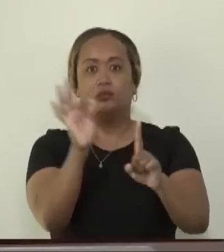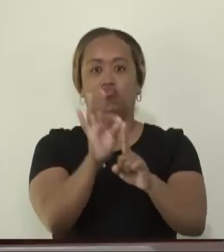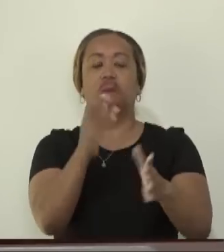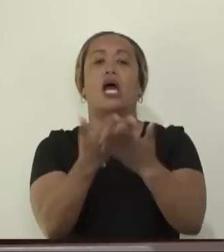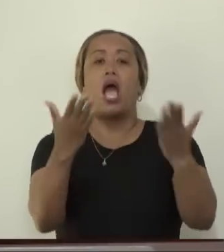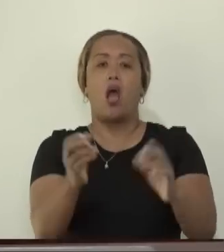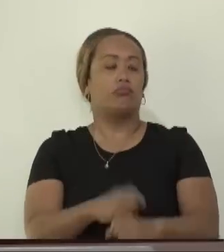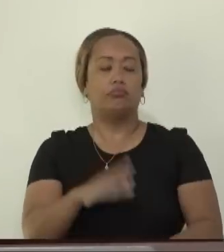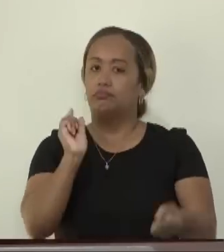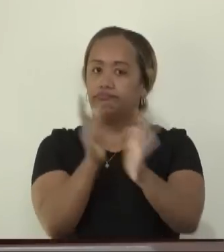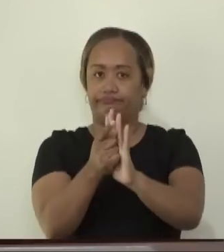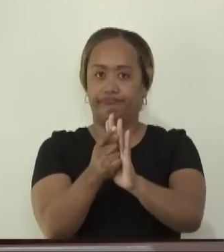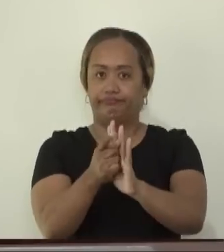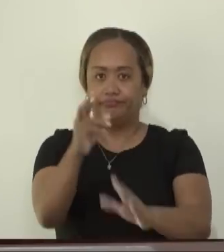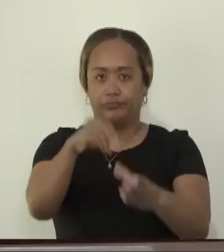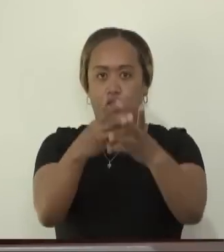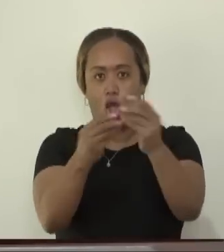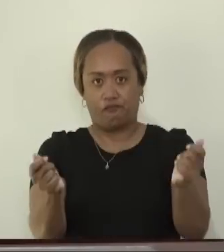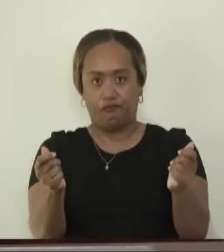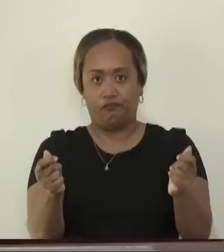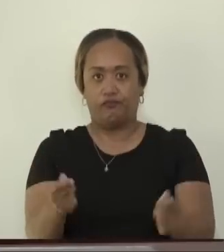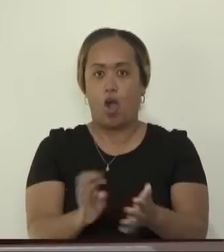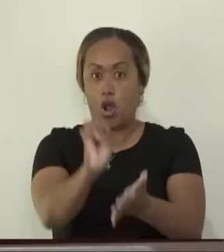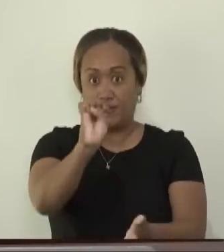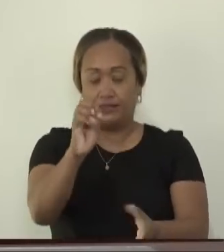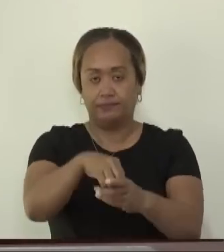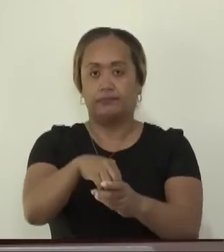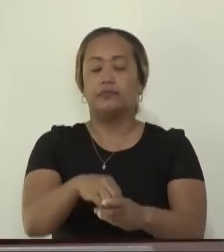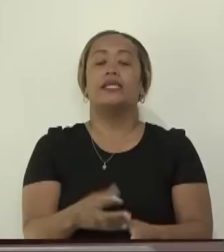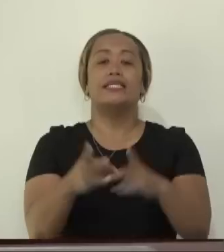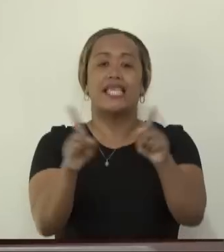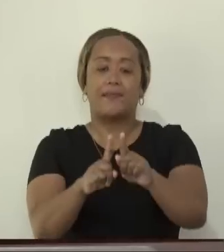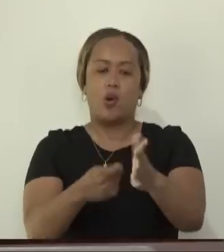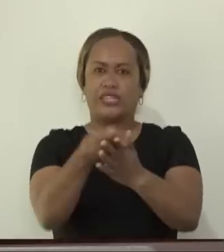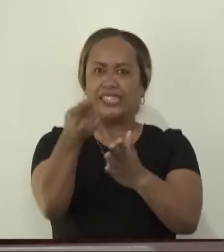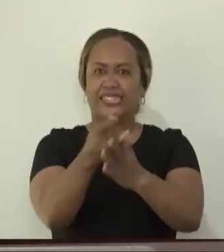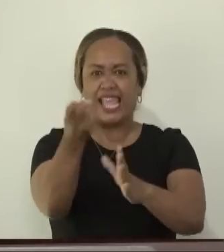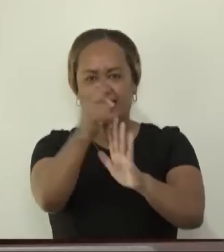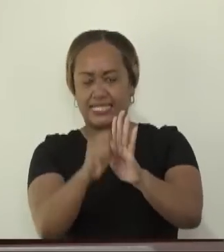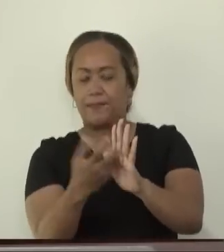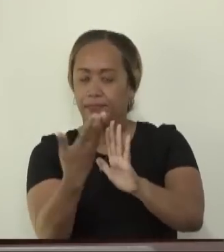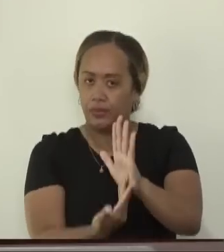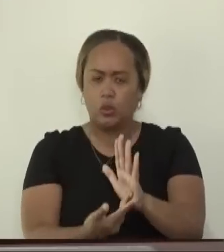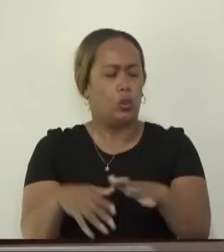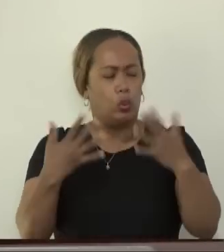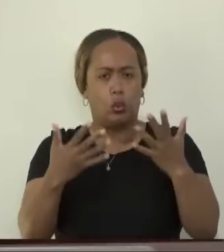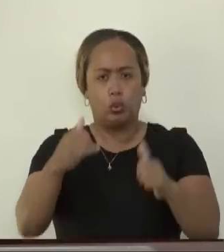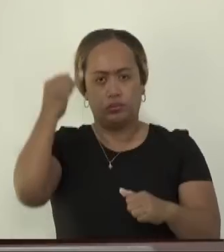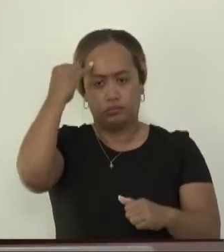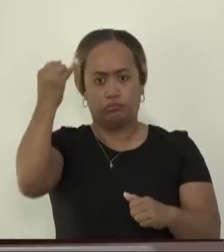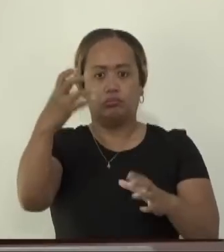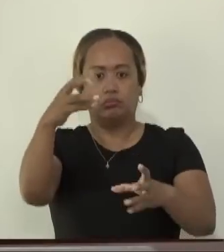with urgency. Most importantly, our tax system offers extremely attractive incentives